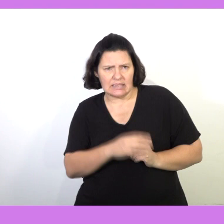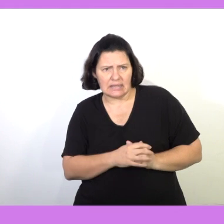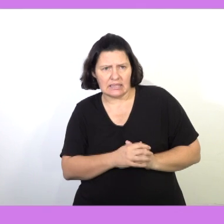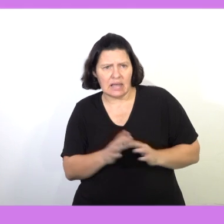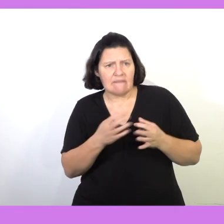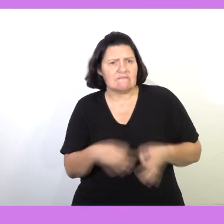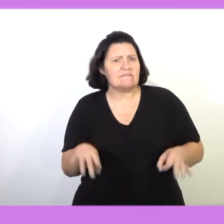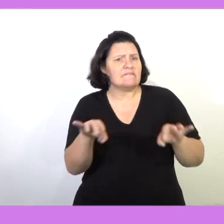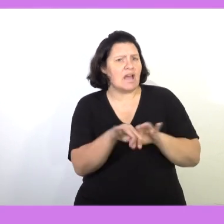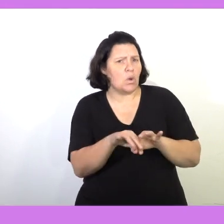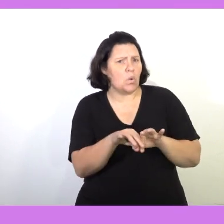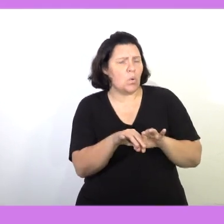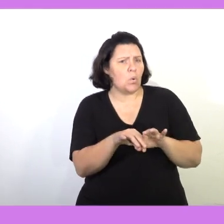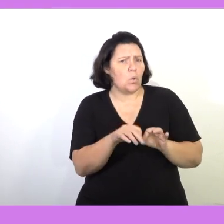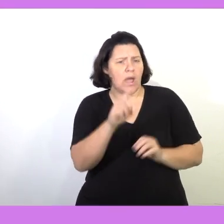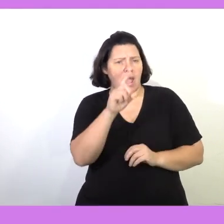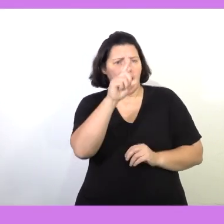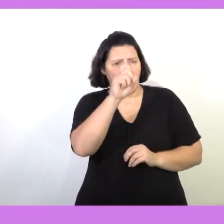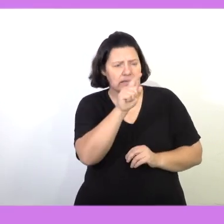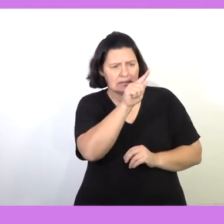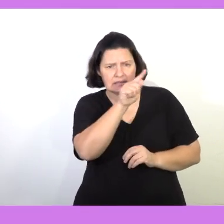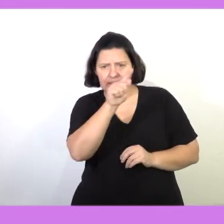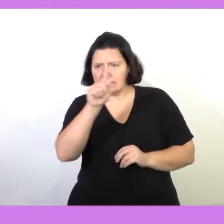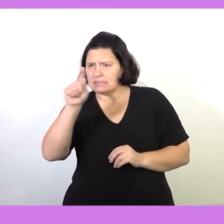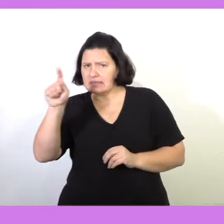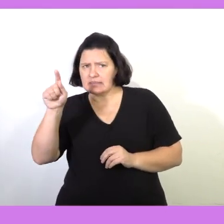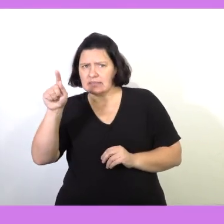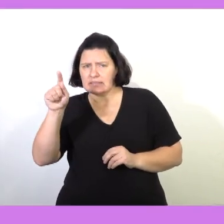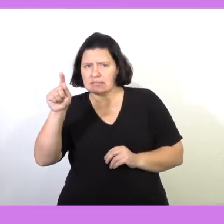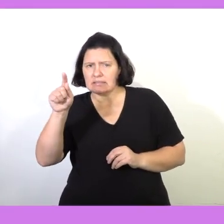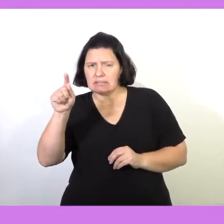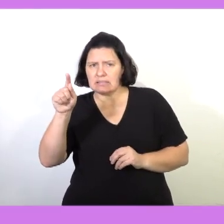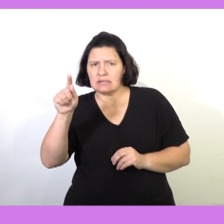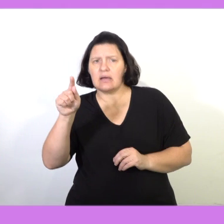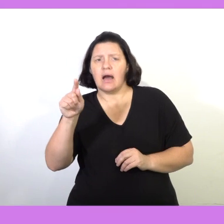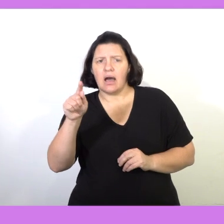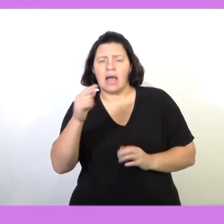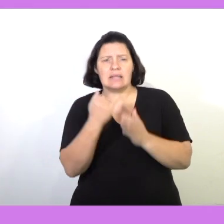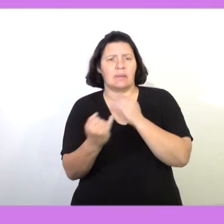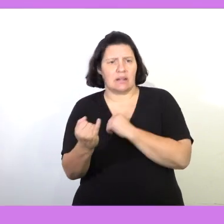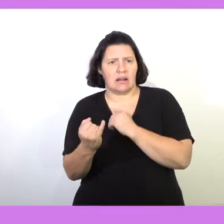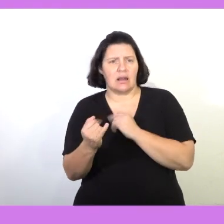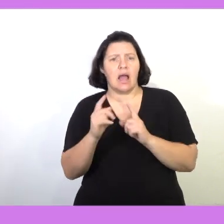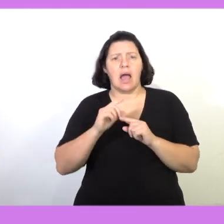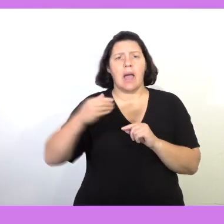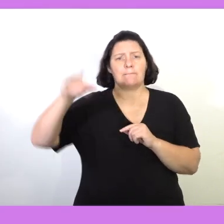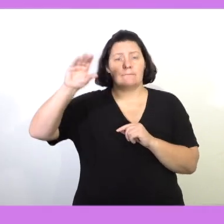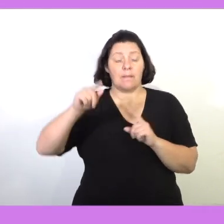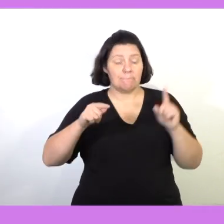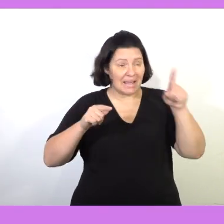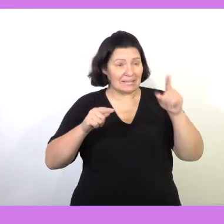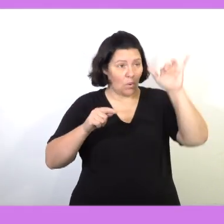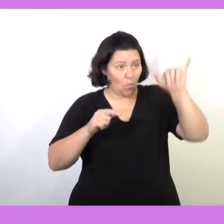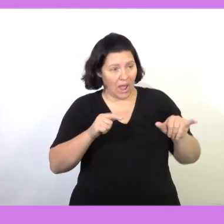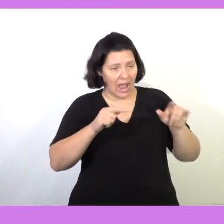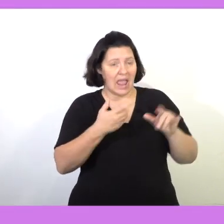can see that the values in the x-axis, our independent variables, they are increasing, whereas the